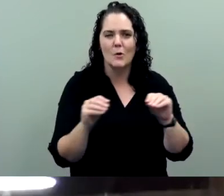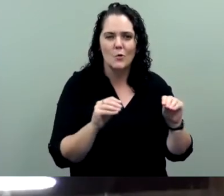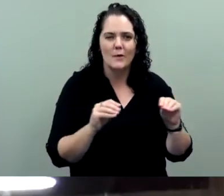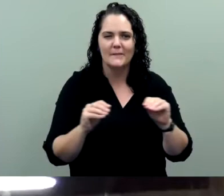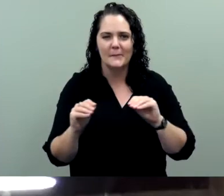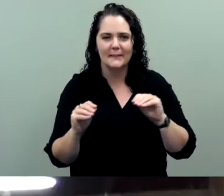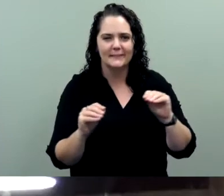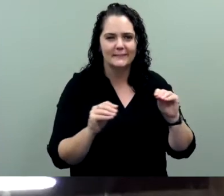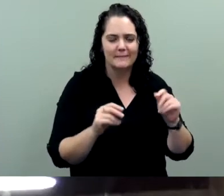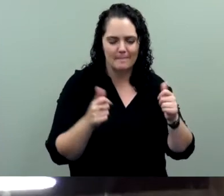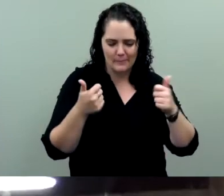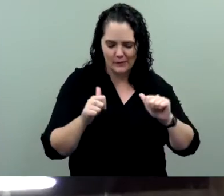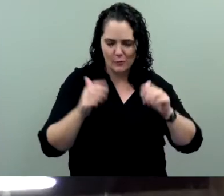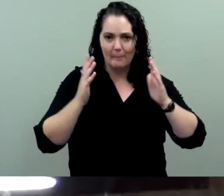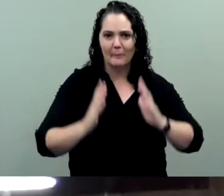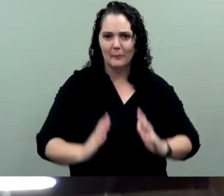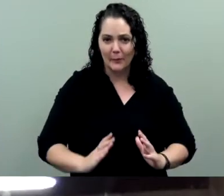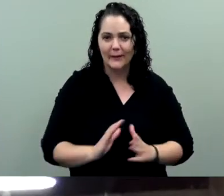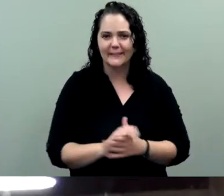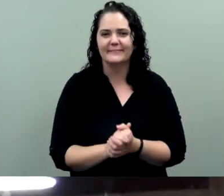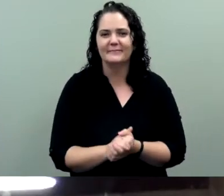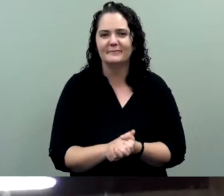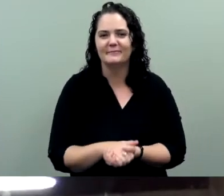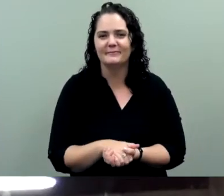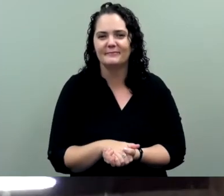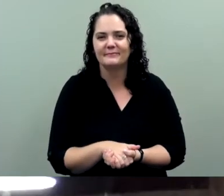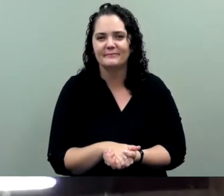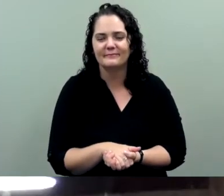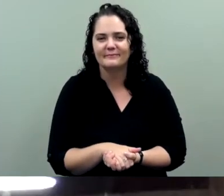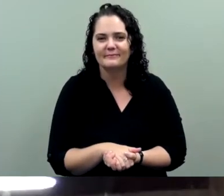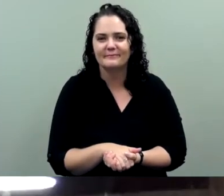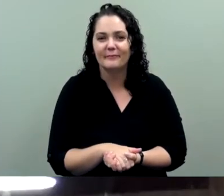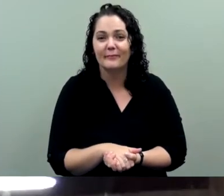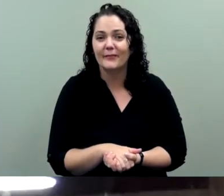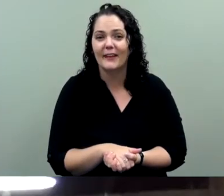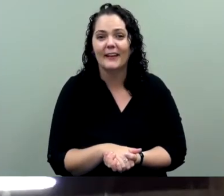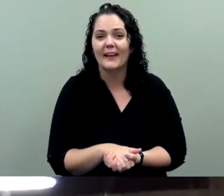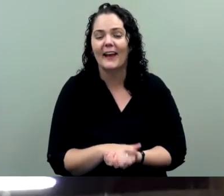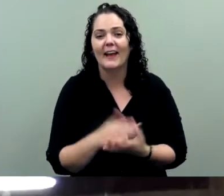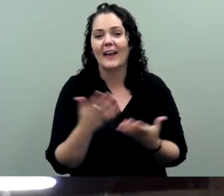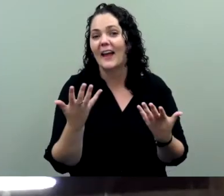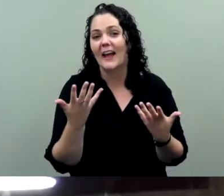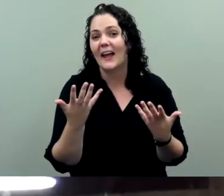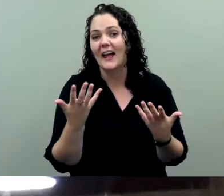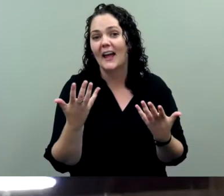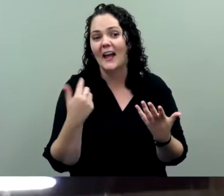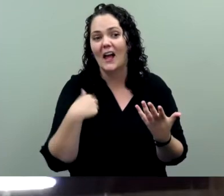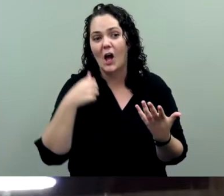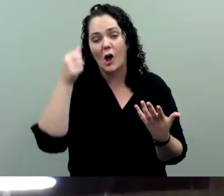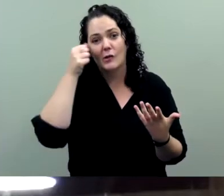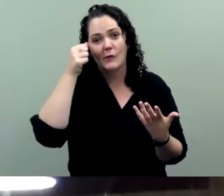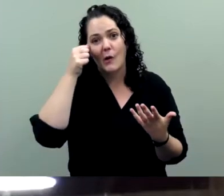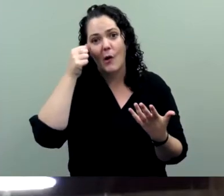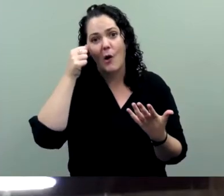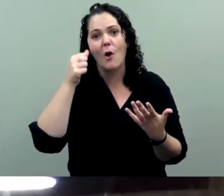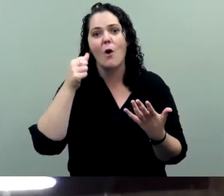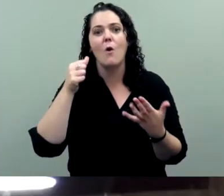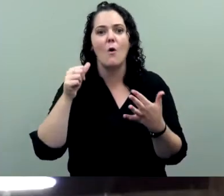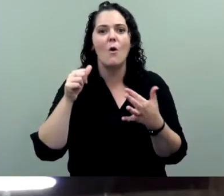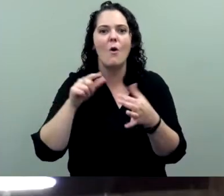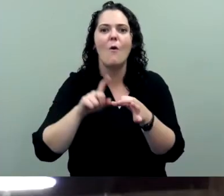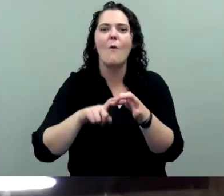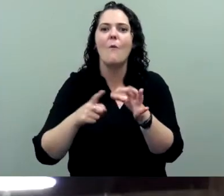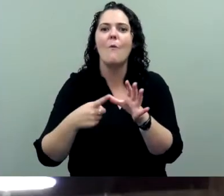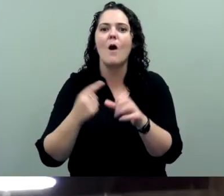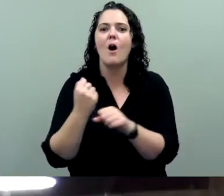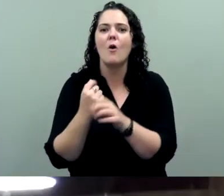by working with your bodies. All right. So if you have, oh, look, you know, I just see the QAGOMA team. If you have a